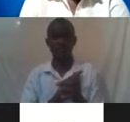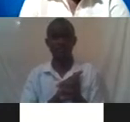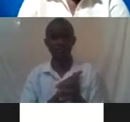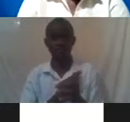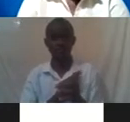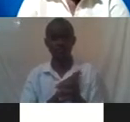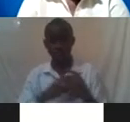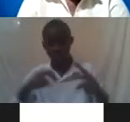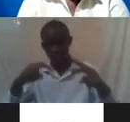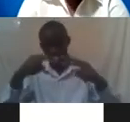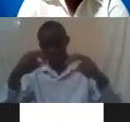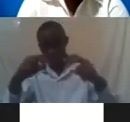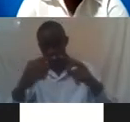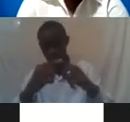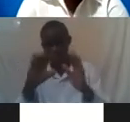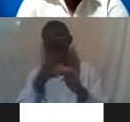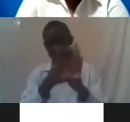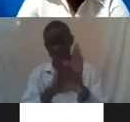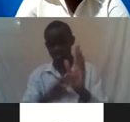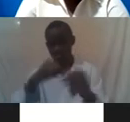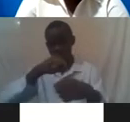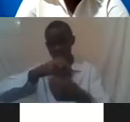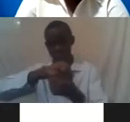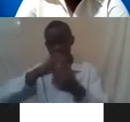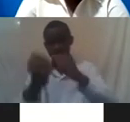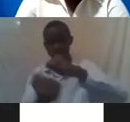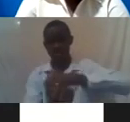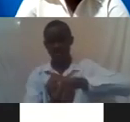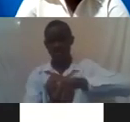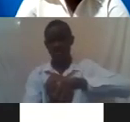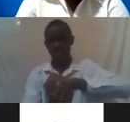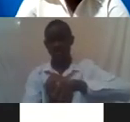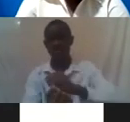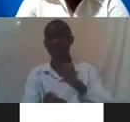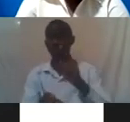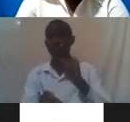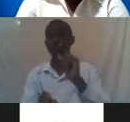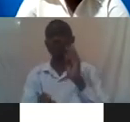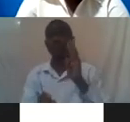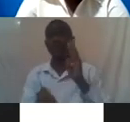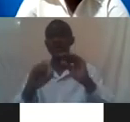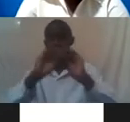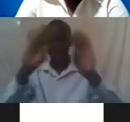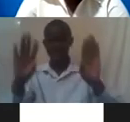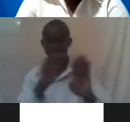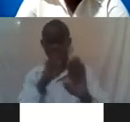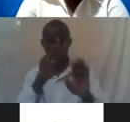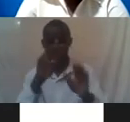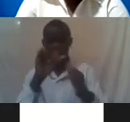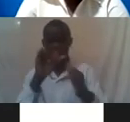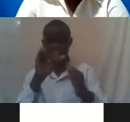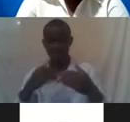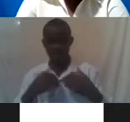look at the constitution amendment itself, bill, you will clearly see that there is provision